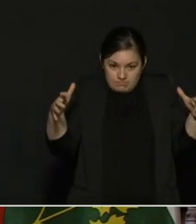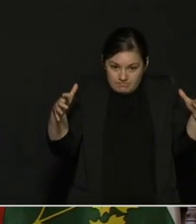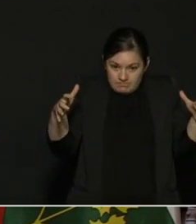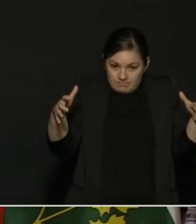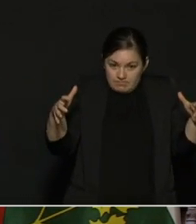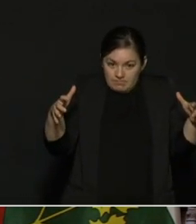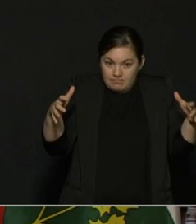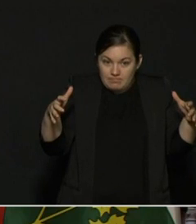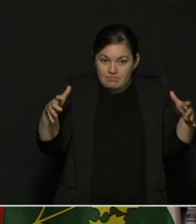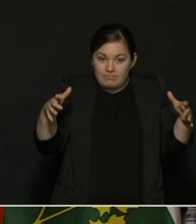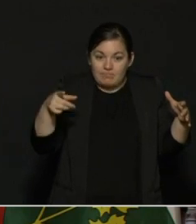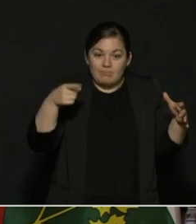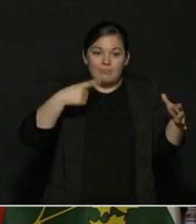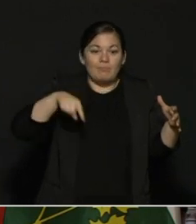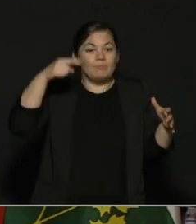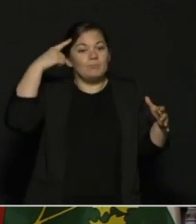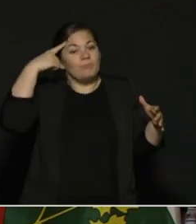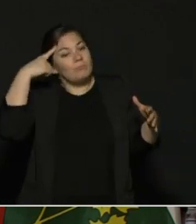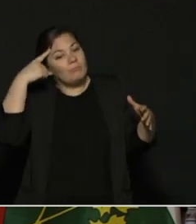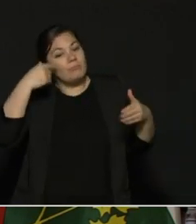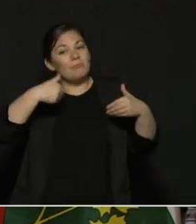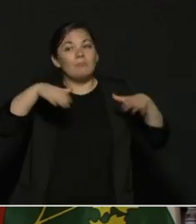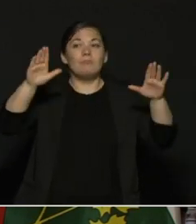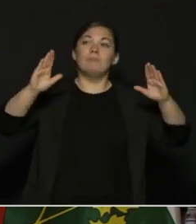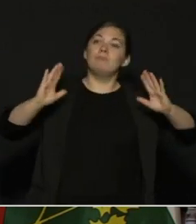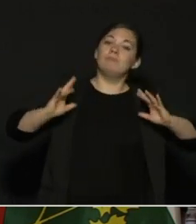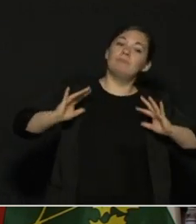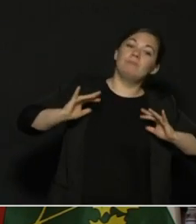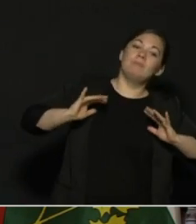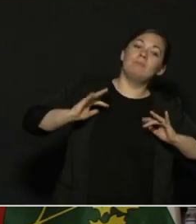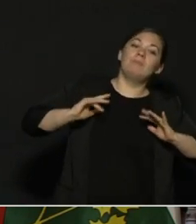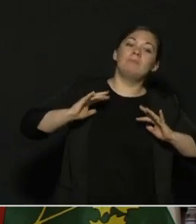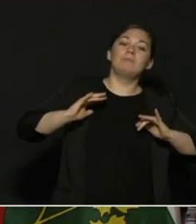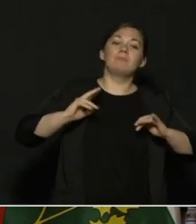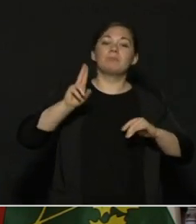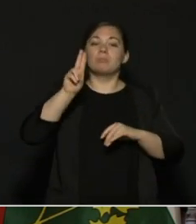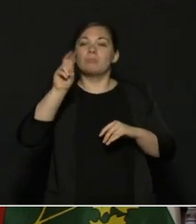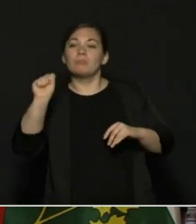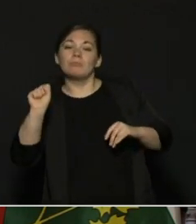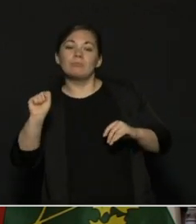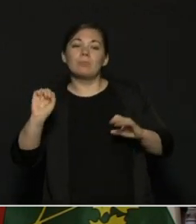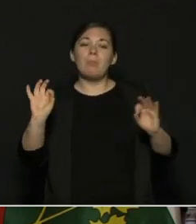assumed was mostly from the eastern seaboard of the USA, was a